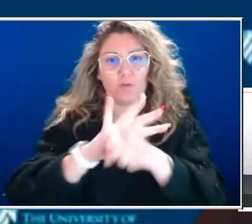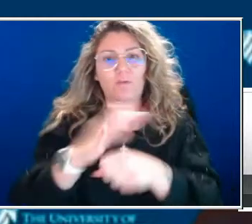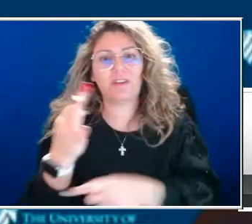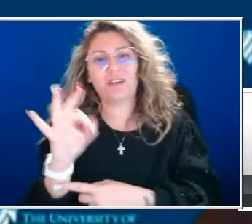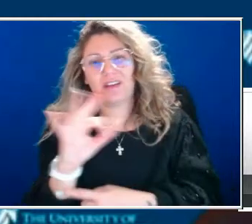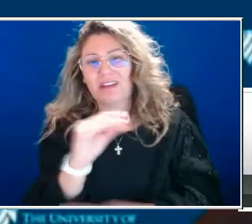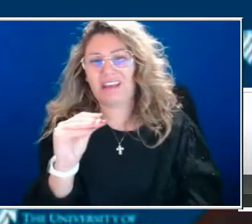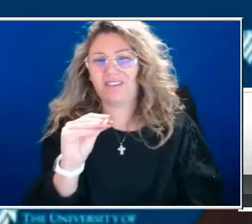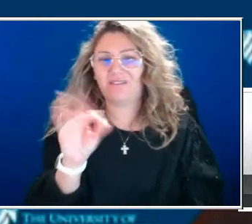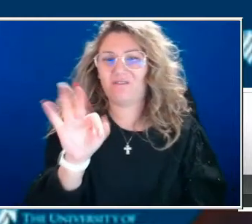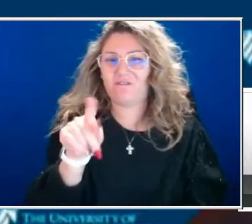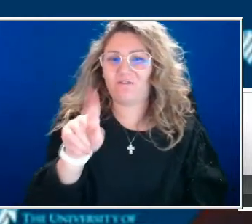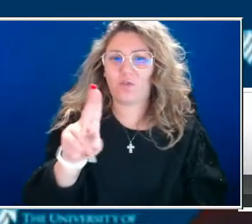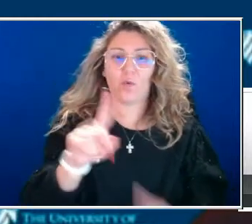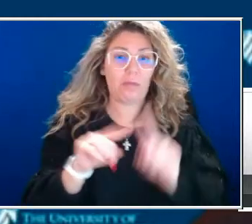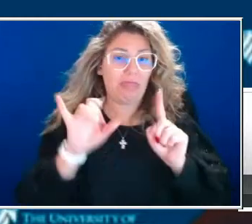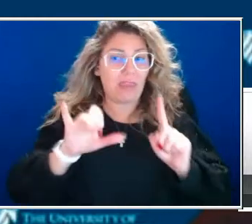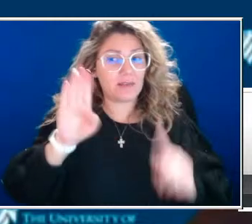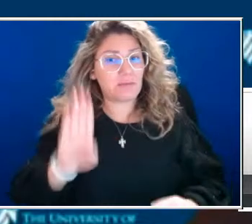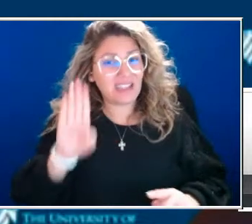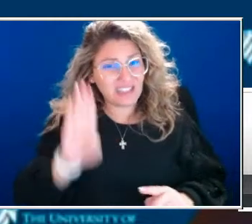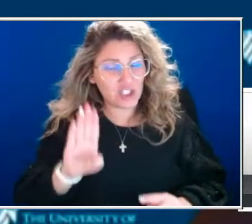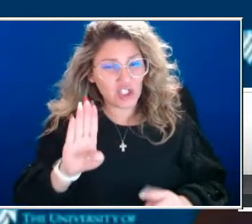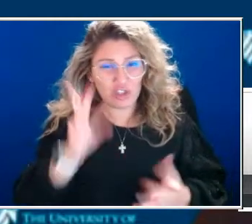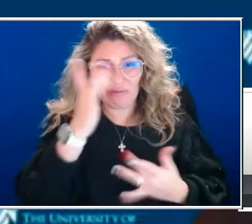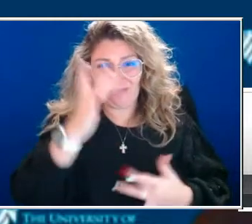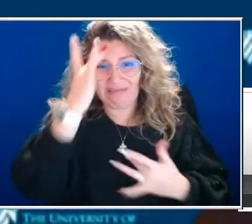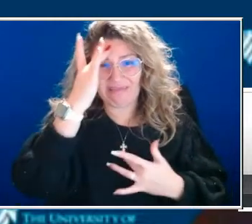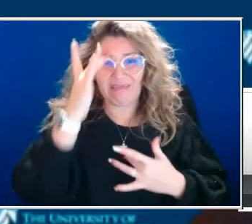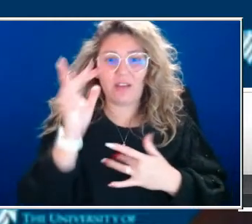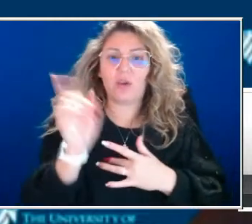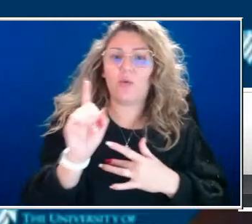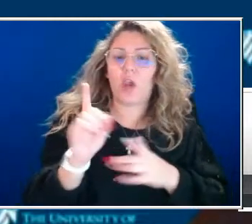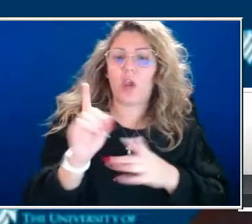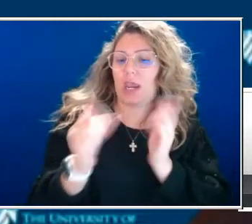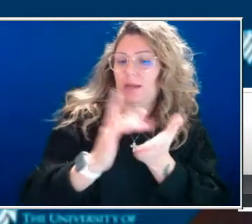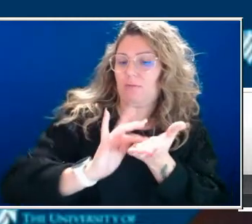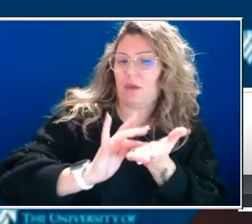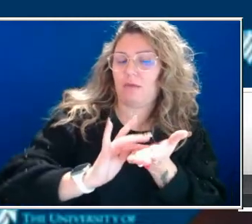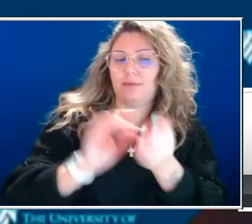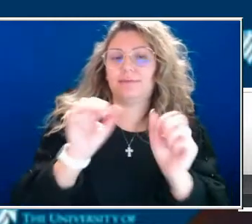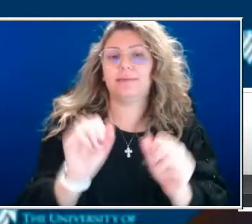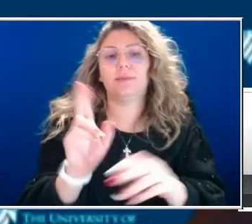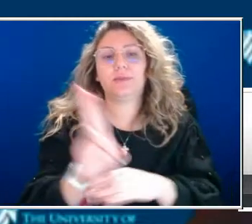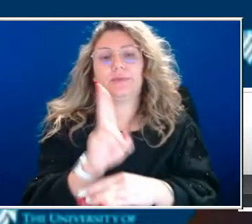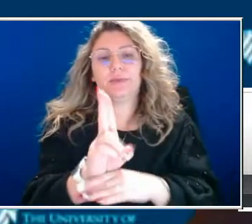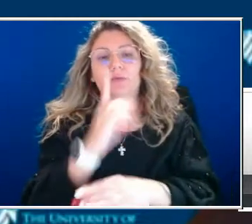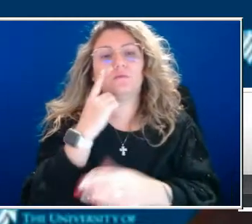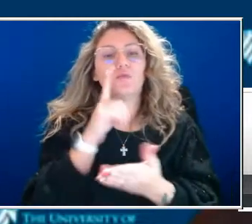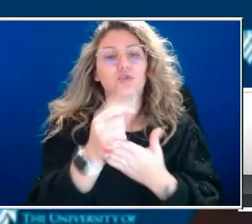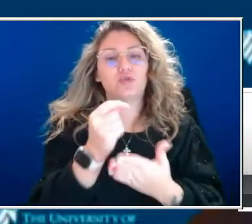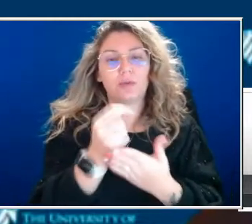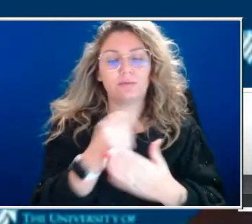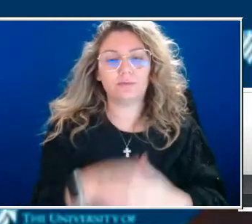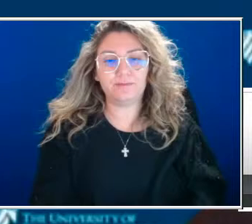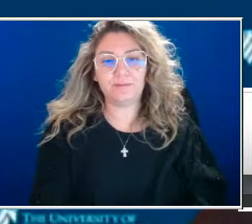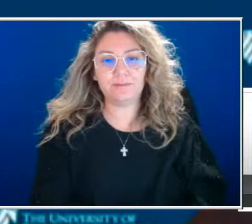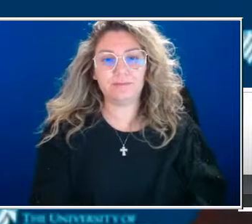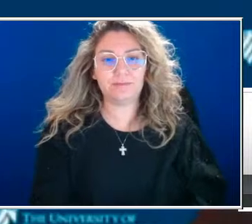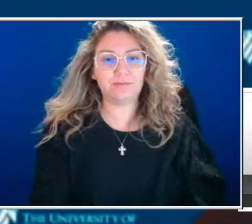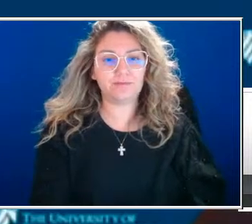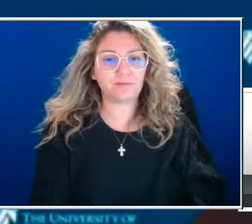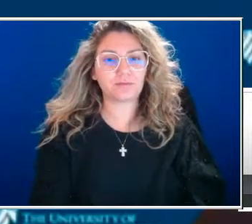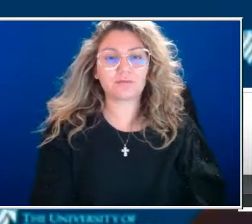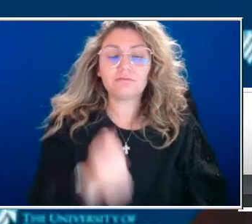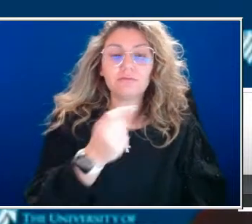but this is a bacterial illness. This is actually an illness where antibiotics can be used to treat. But in some cases,